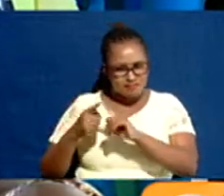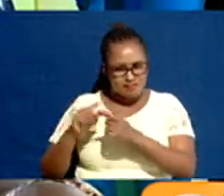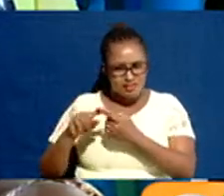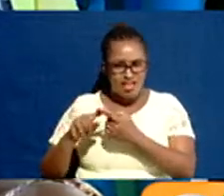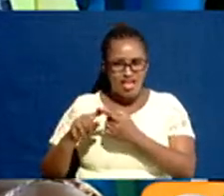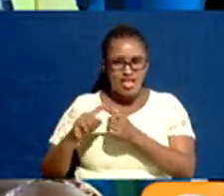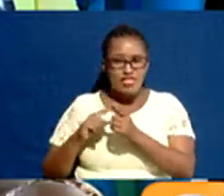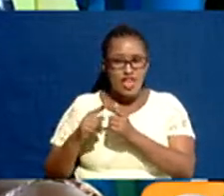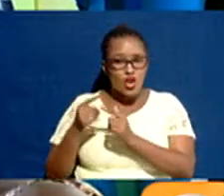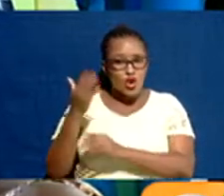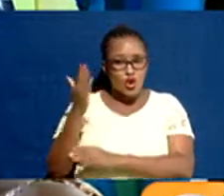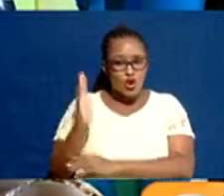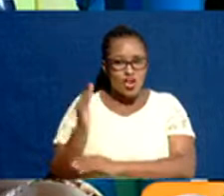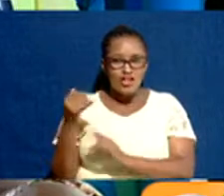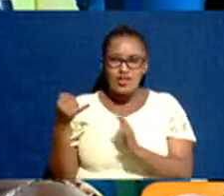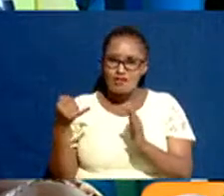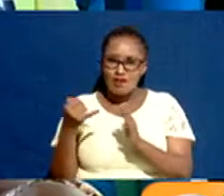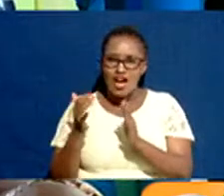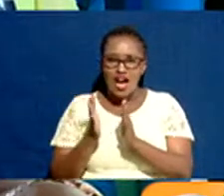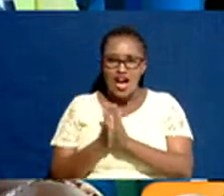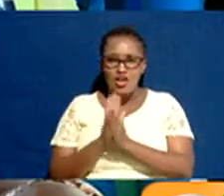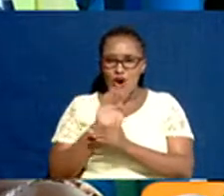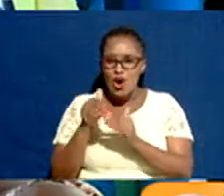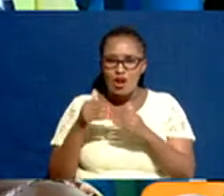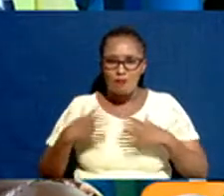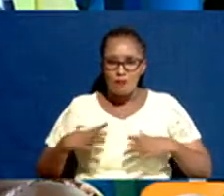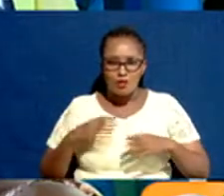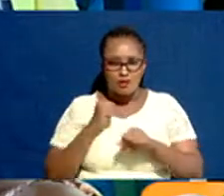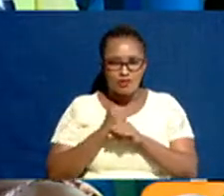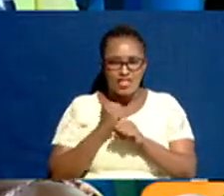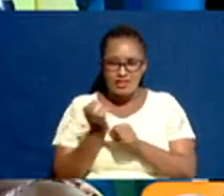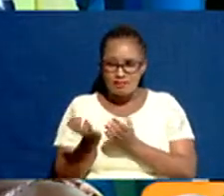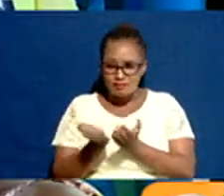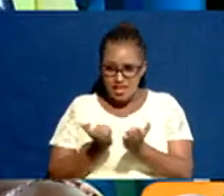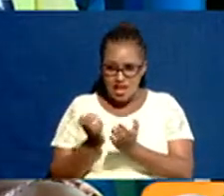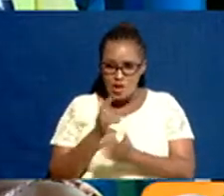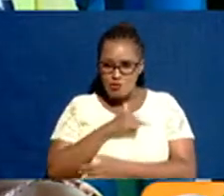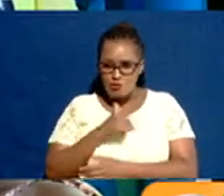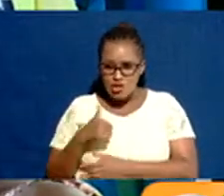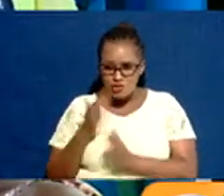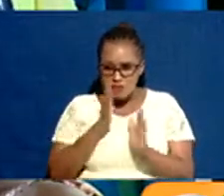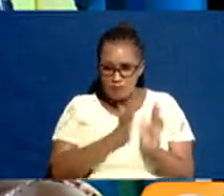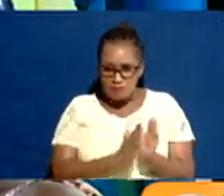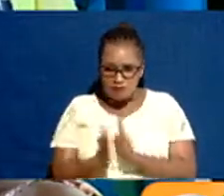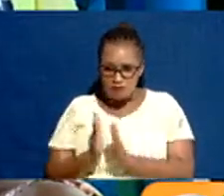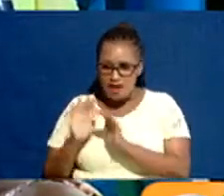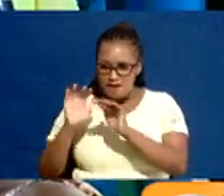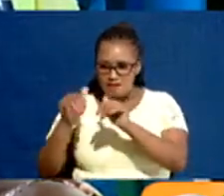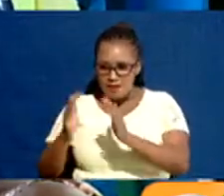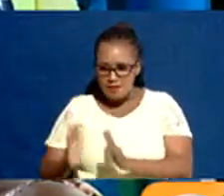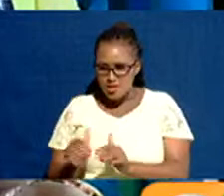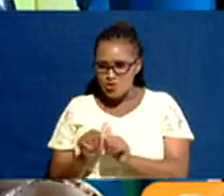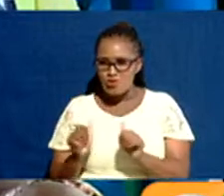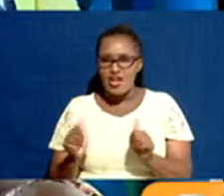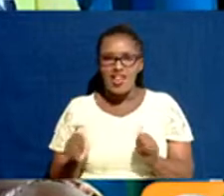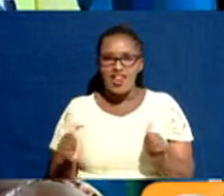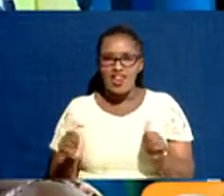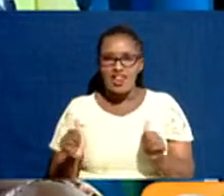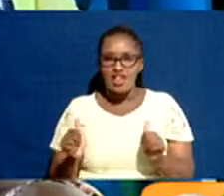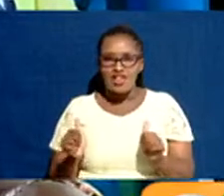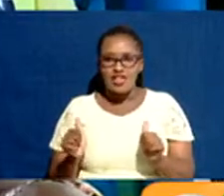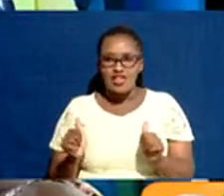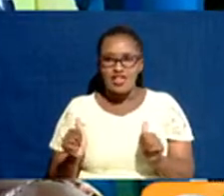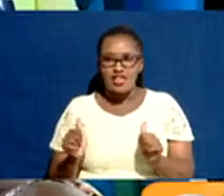God being merciful and giving us good rain, we have prepared the farmers well. In the